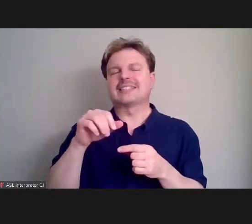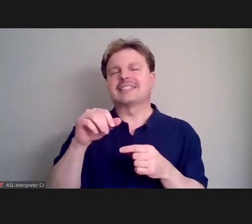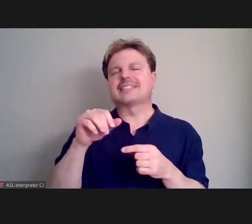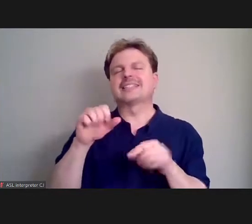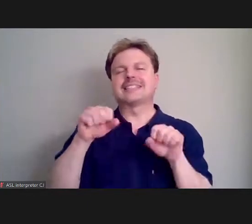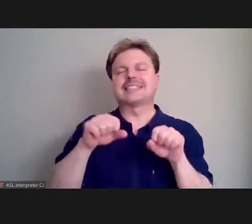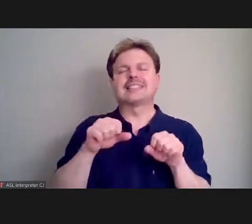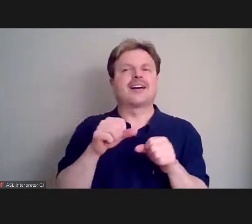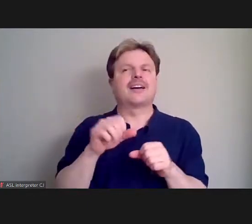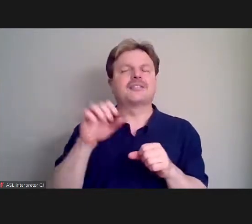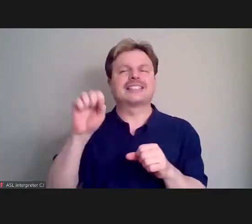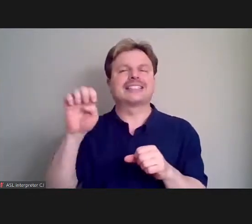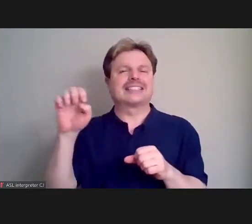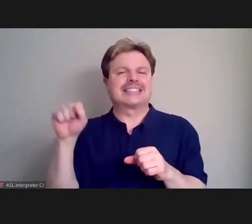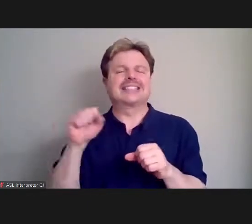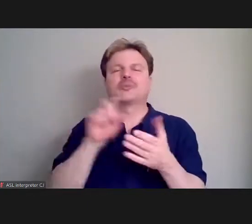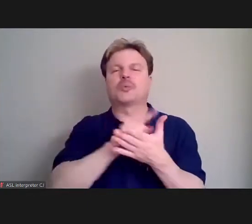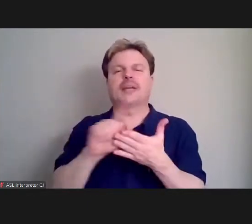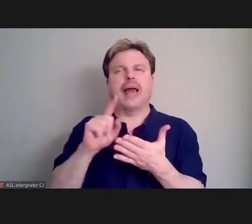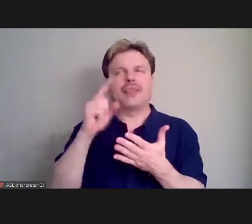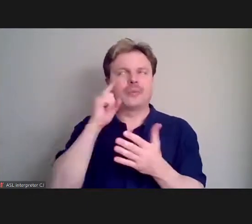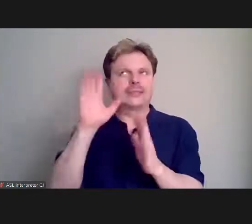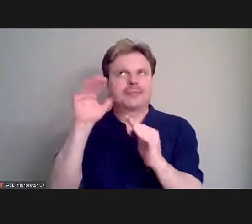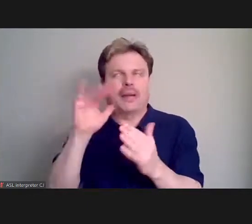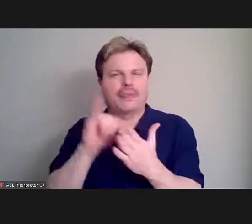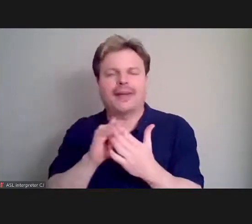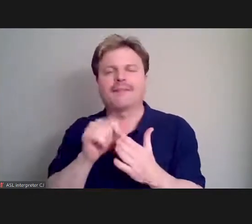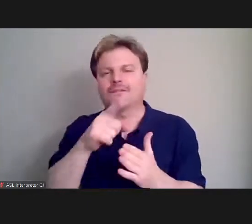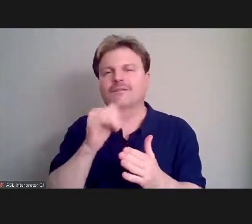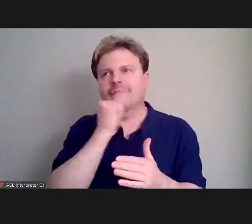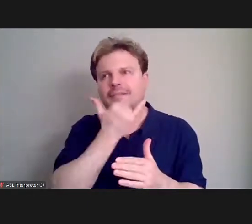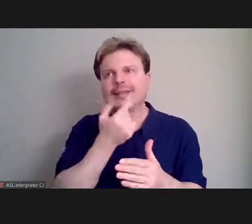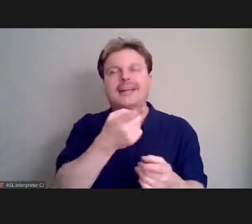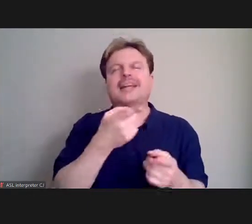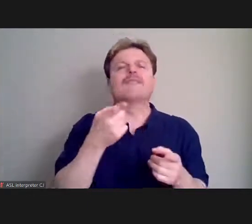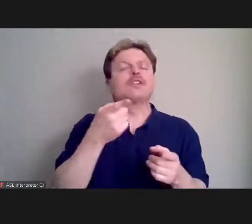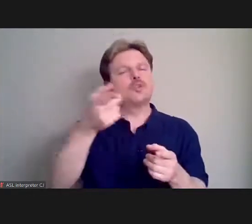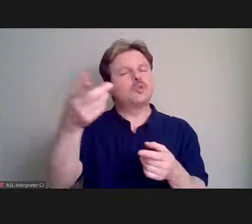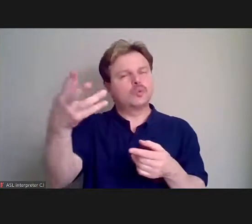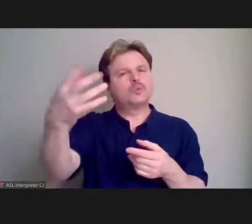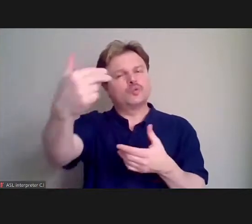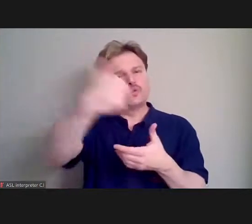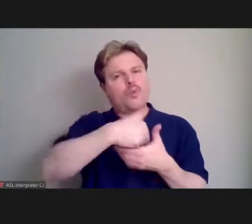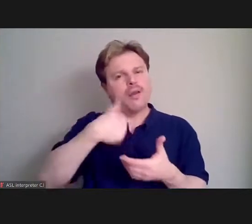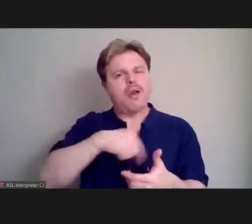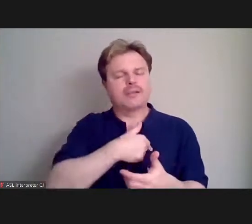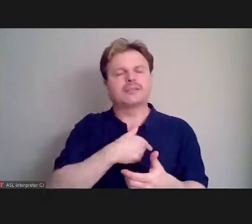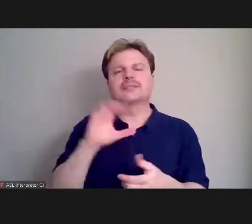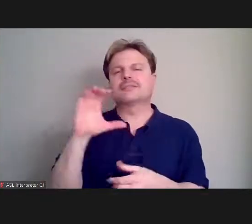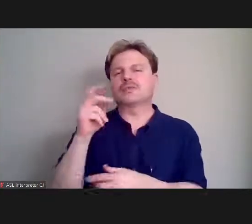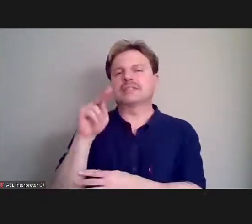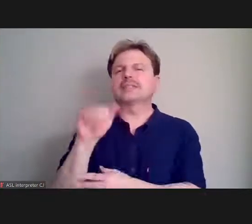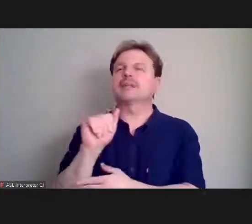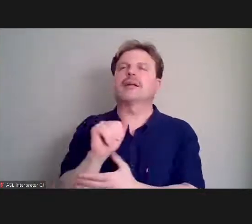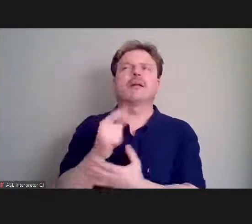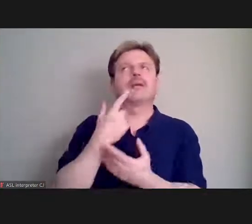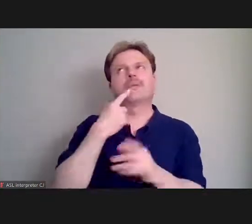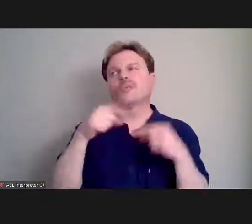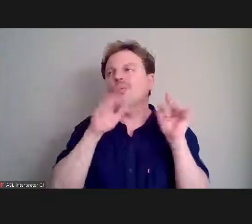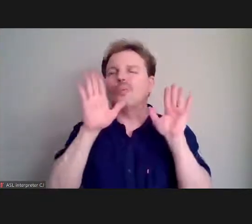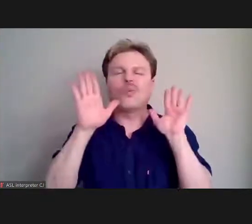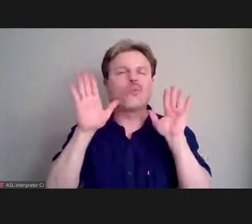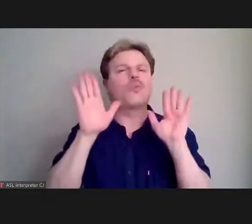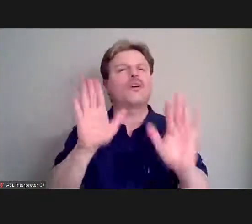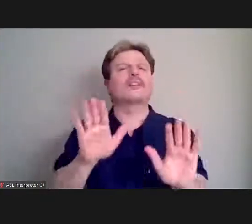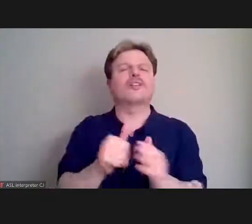I don't think anyone fully anticipated when we scheduled all this, for you to be with us, Christina. This has been fantastic. I know that